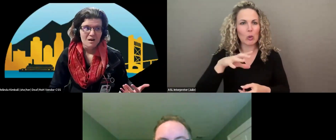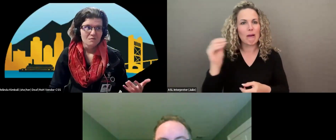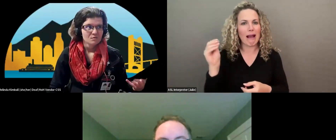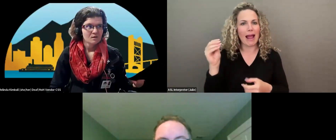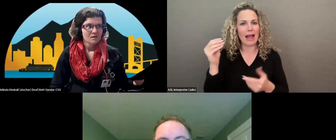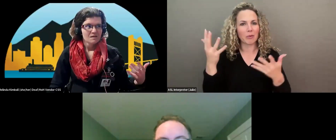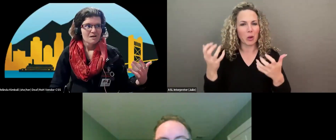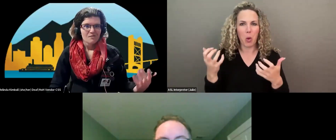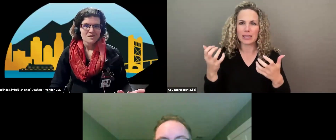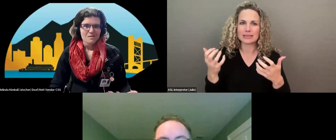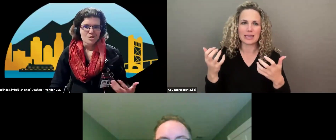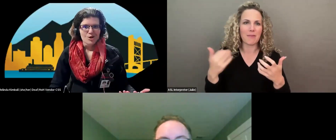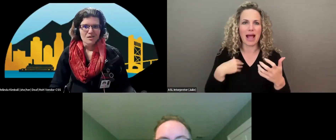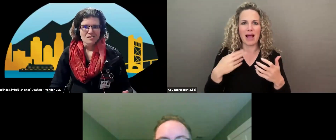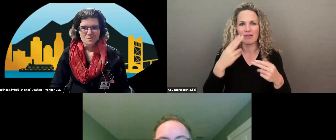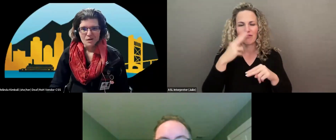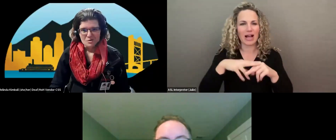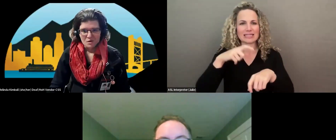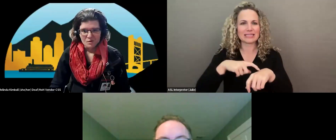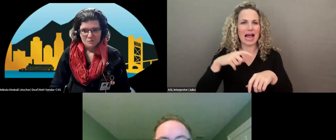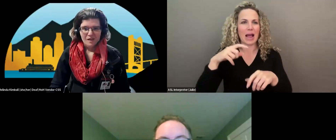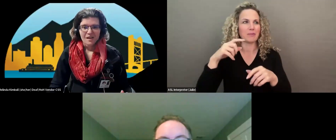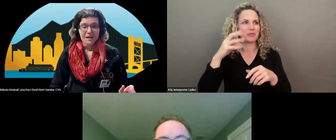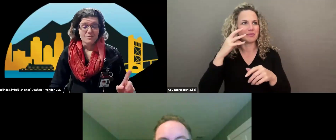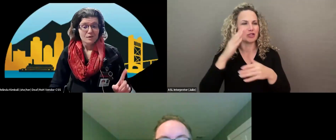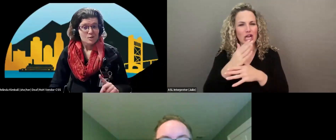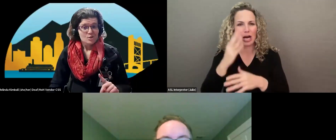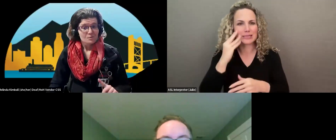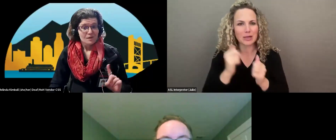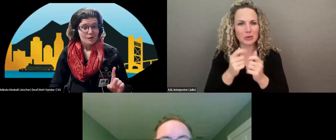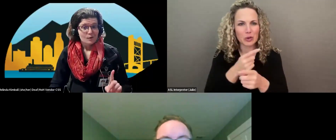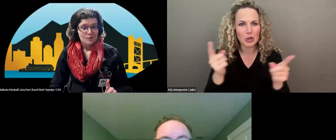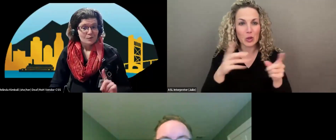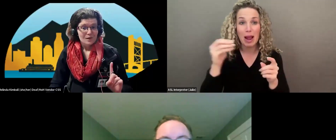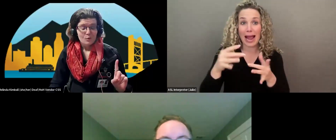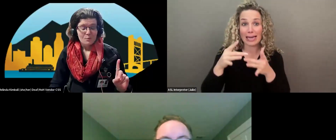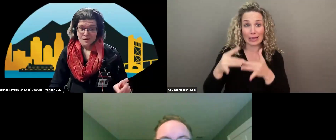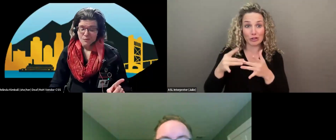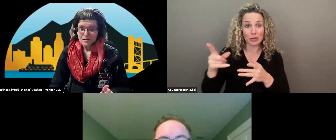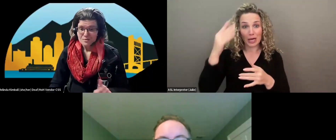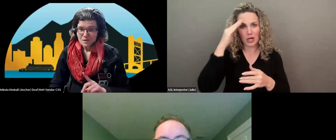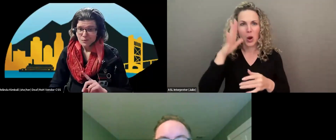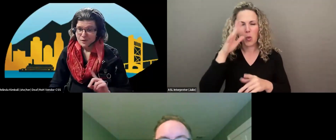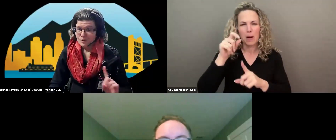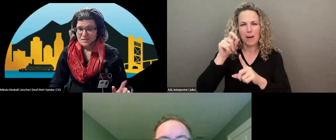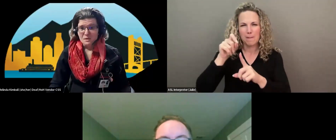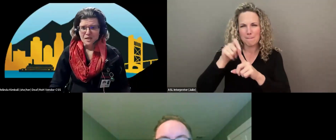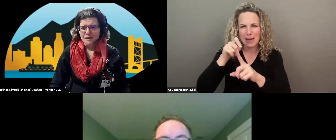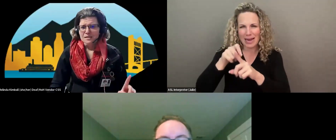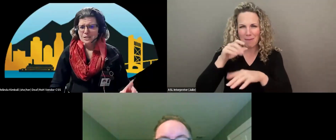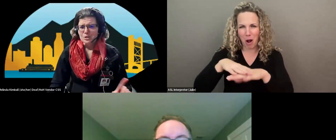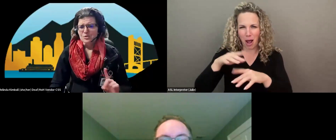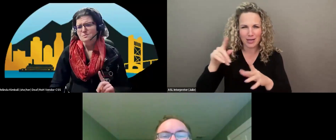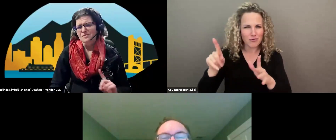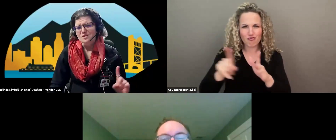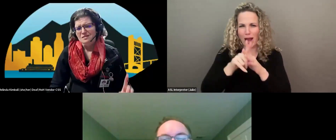to have a fun time sharing this experience with you. And for leadership, they all know that we will pick on random people at our next meeting